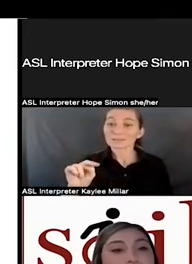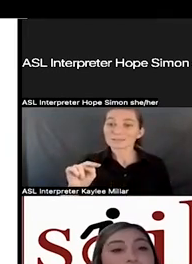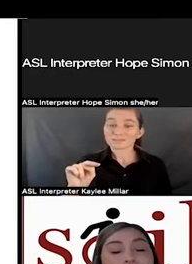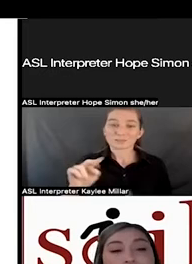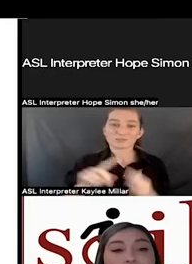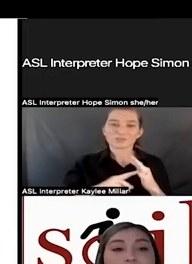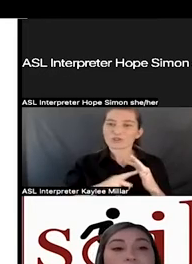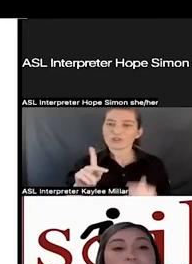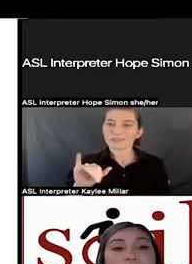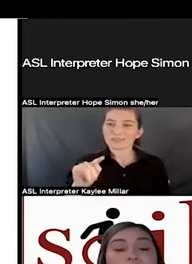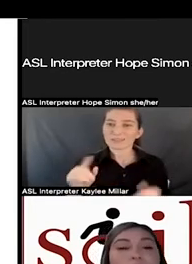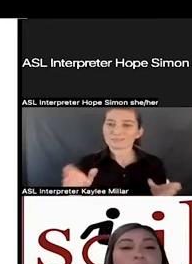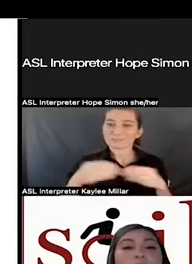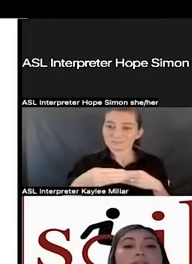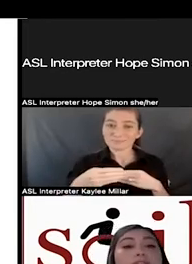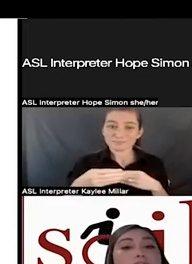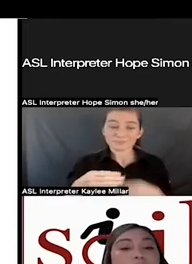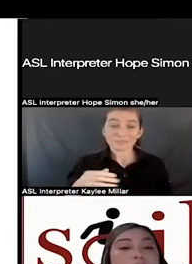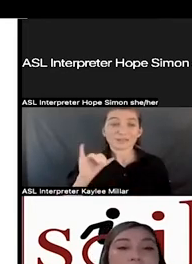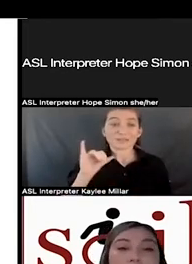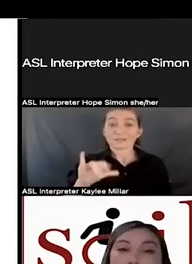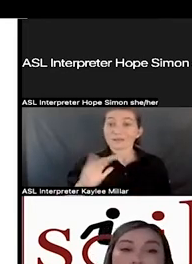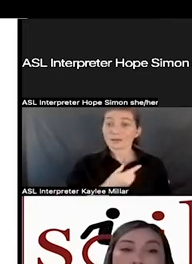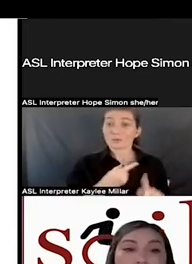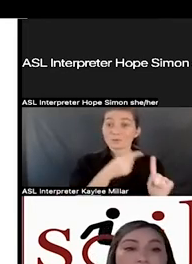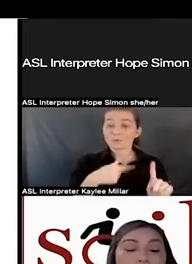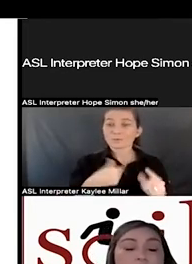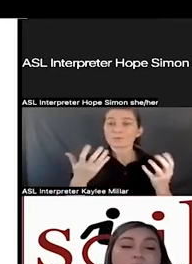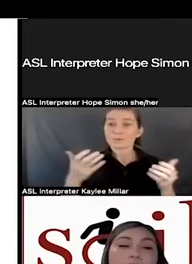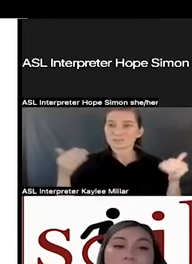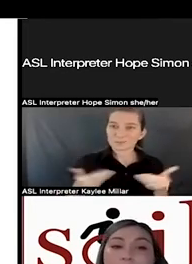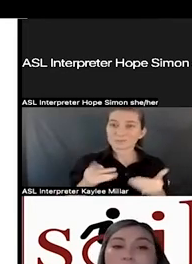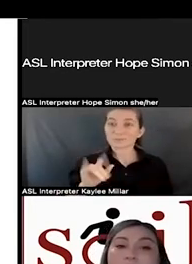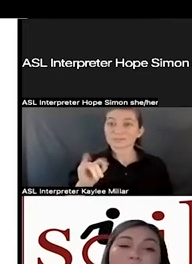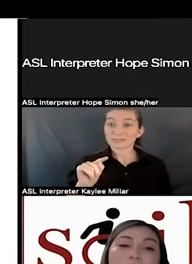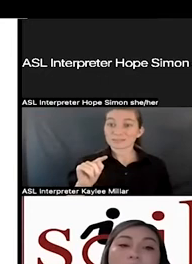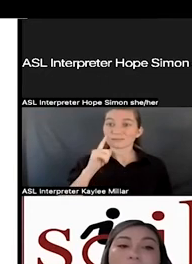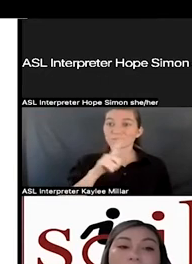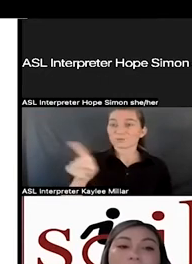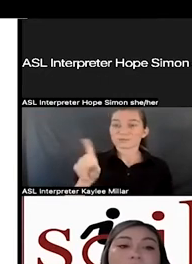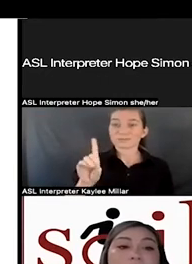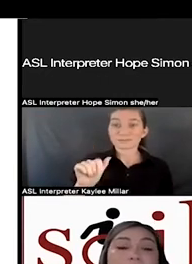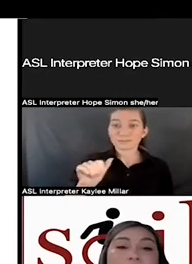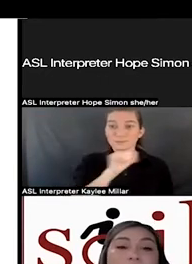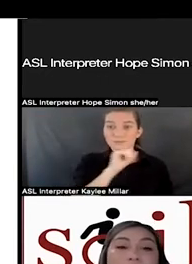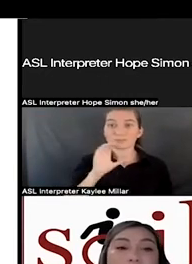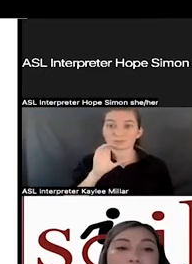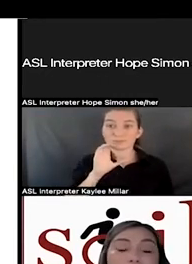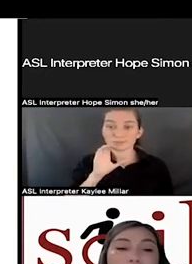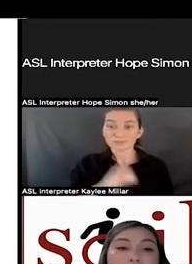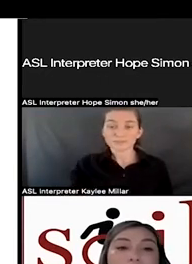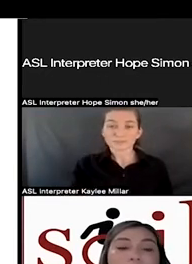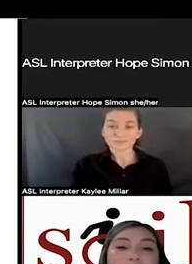Our overall goal was to introduce this starter kit to the disabled and elderly community and